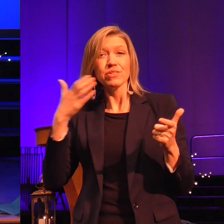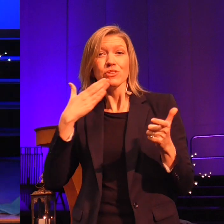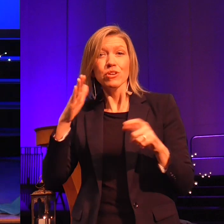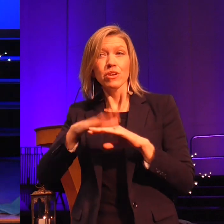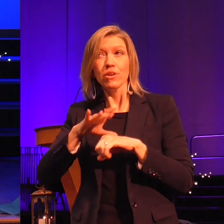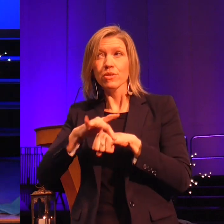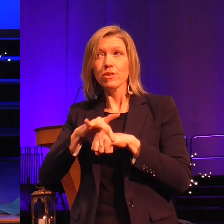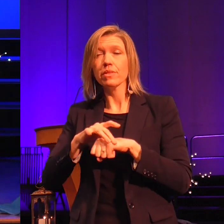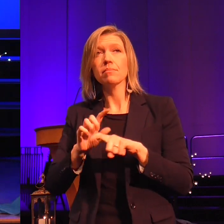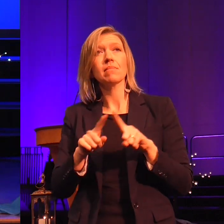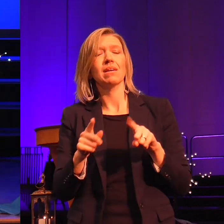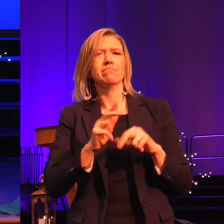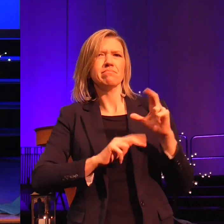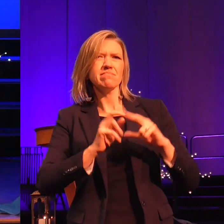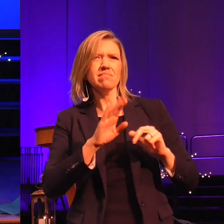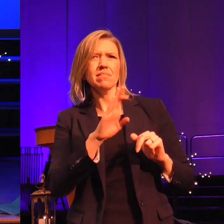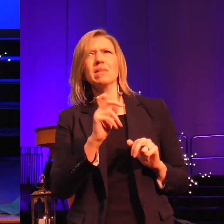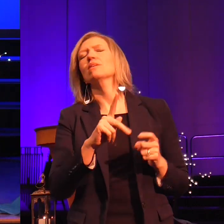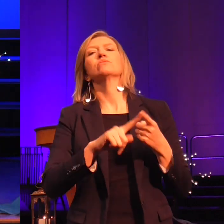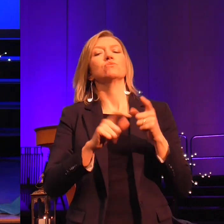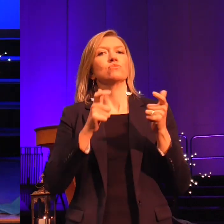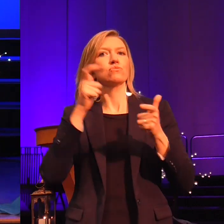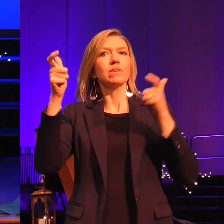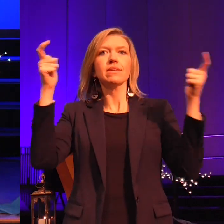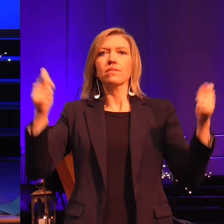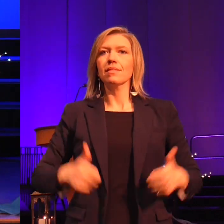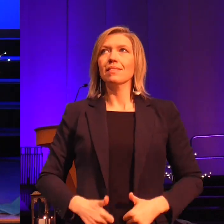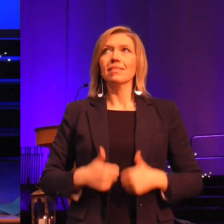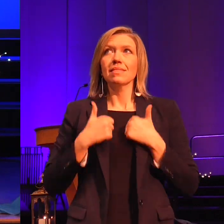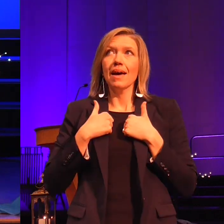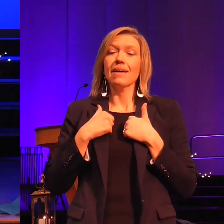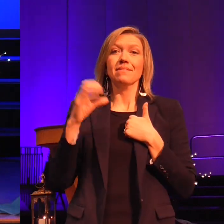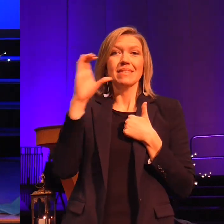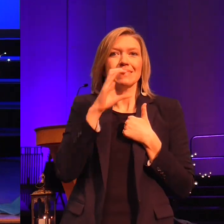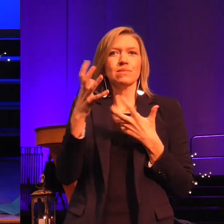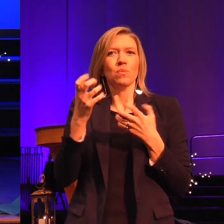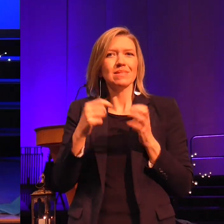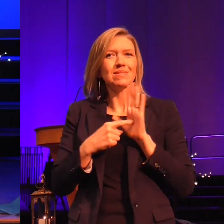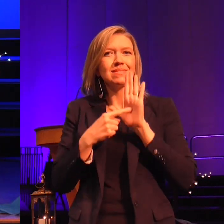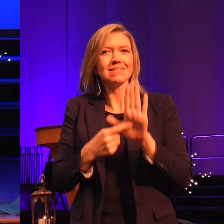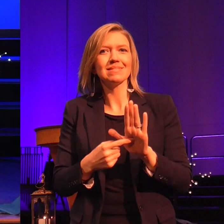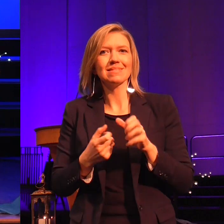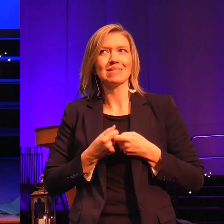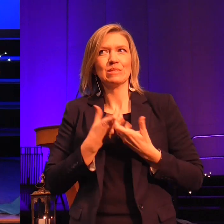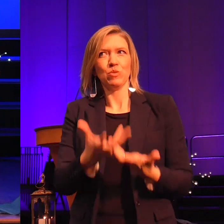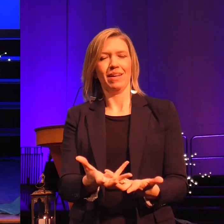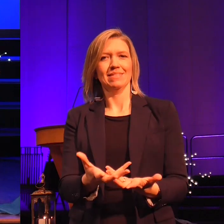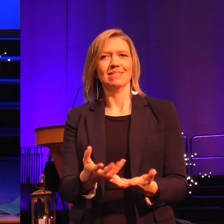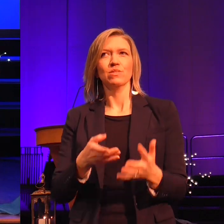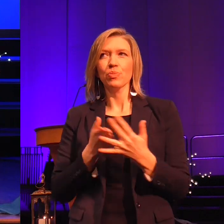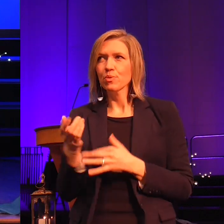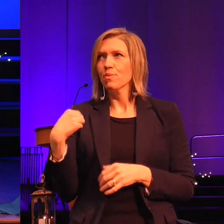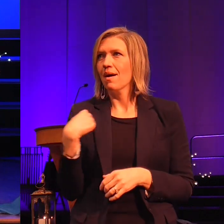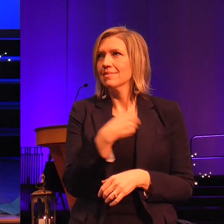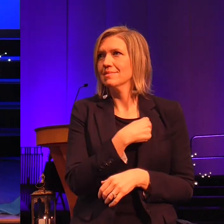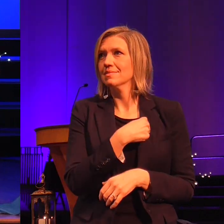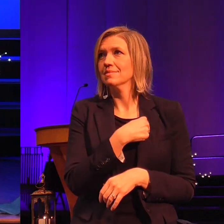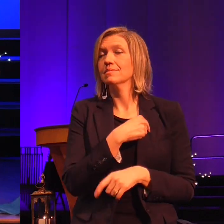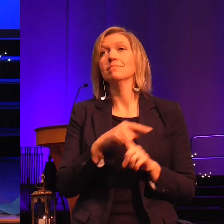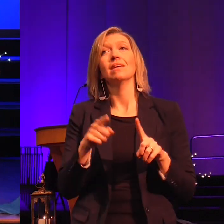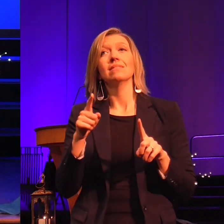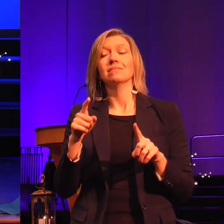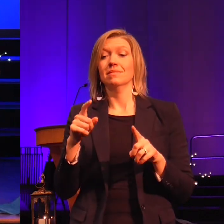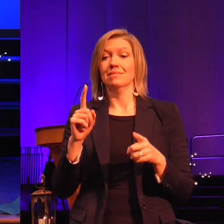building block to the greater life that is seeking expression through us. Until then, we can find ourselves